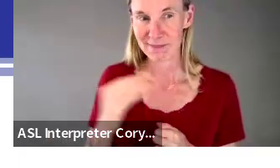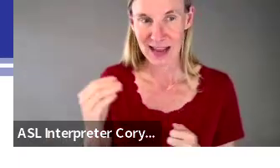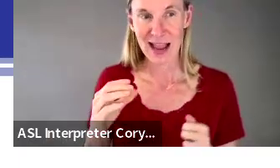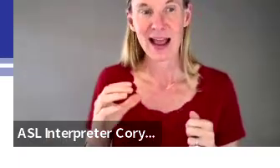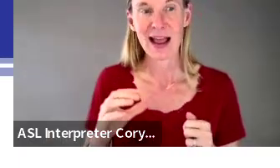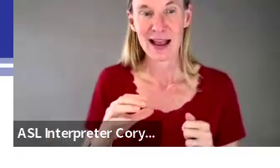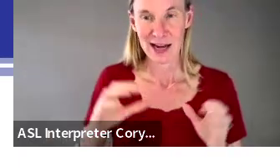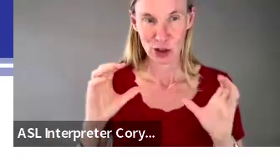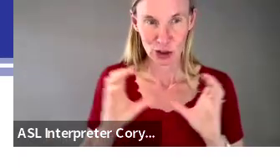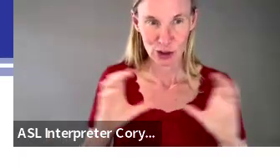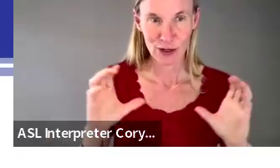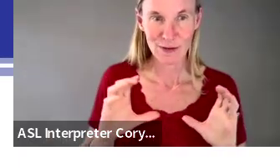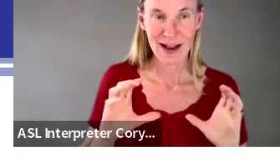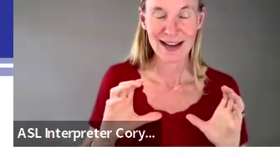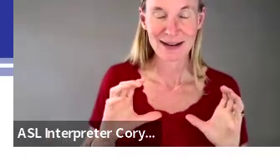certified